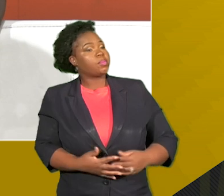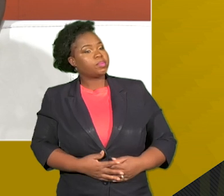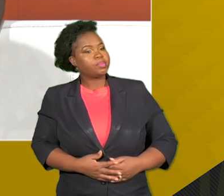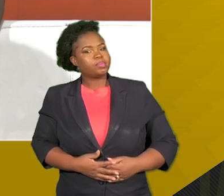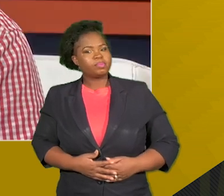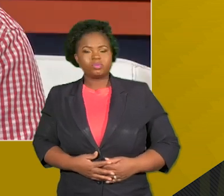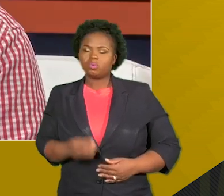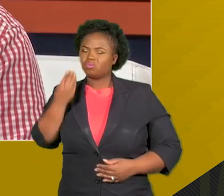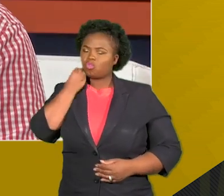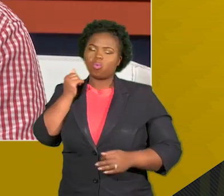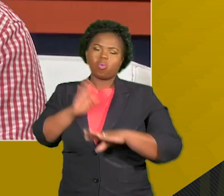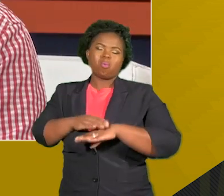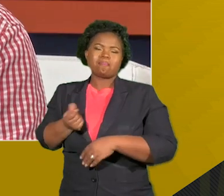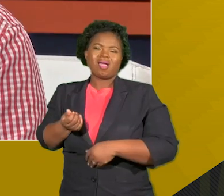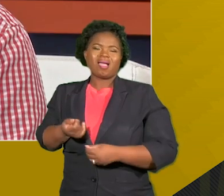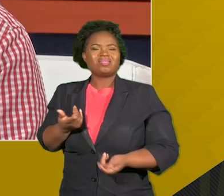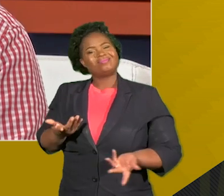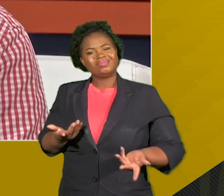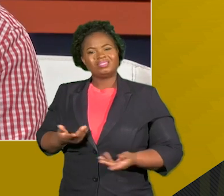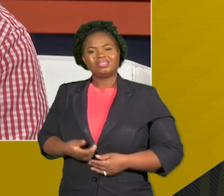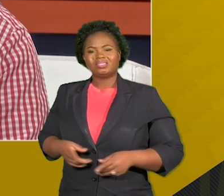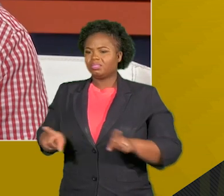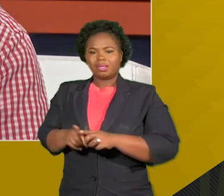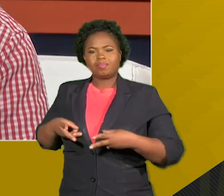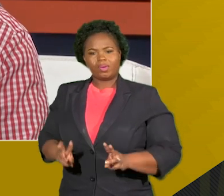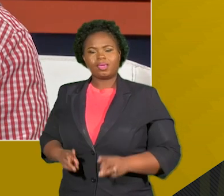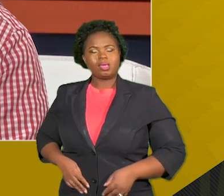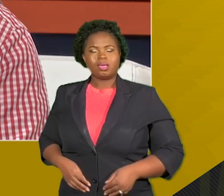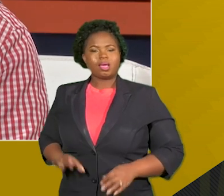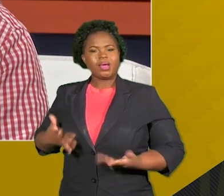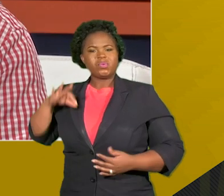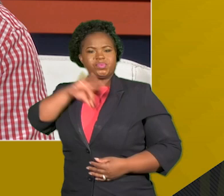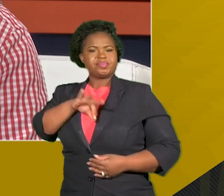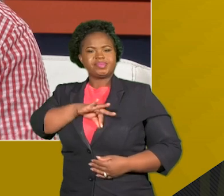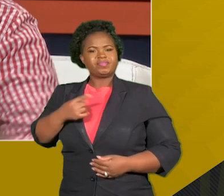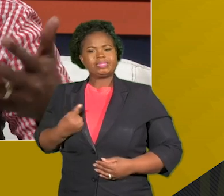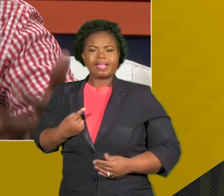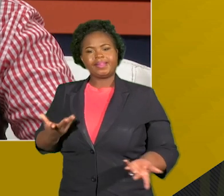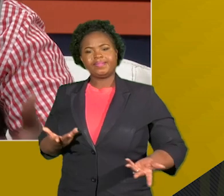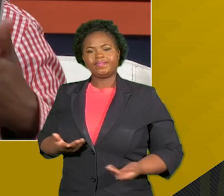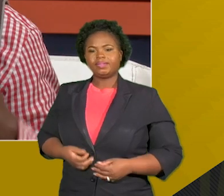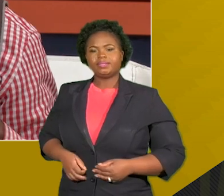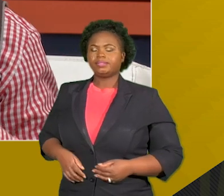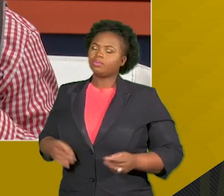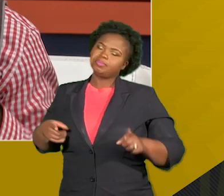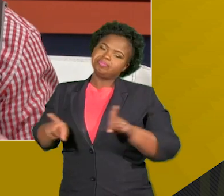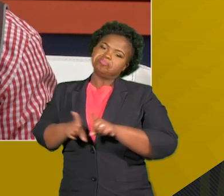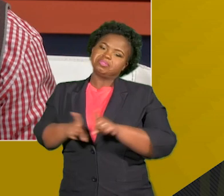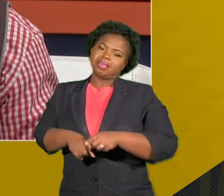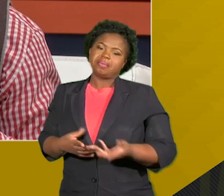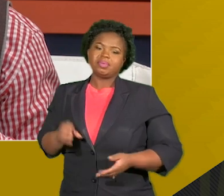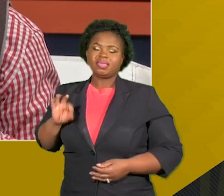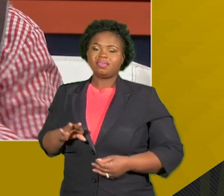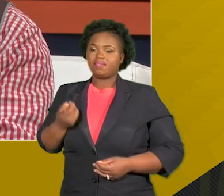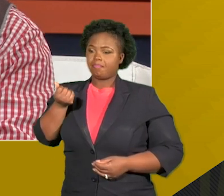look, bayidla sisi, I mean, so many ways. In the same way that you will chow imali, mhlambe you have been given an accountability to go to